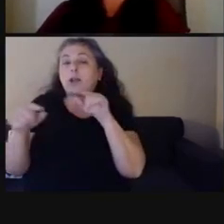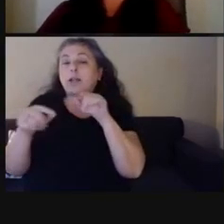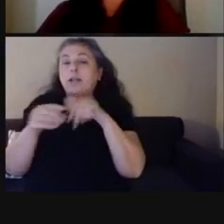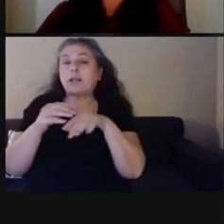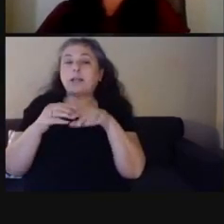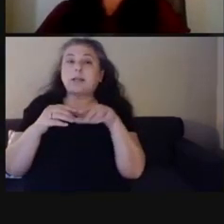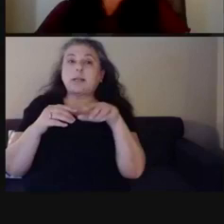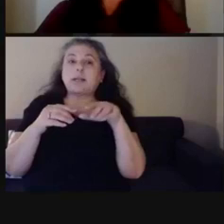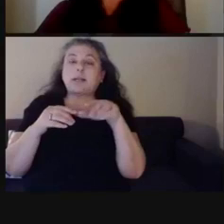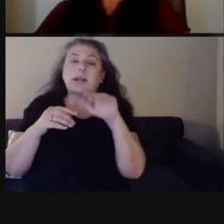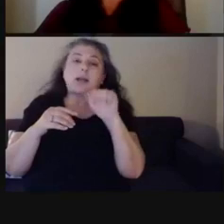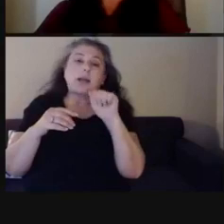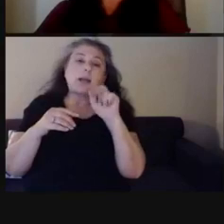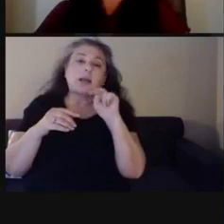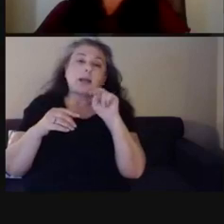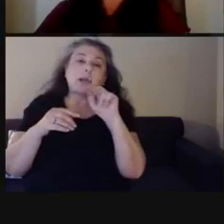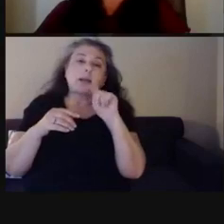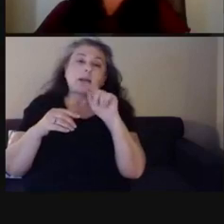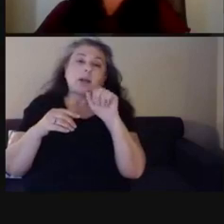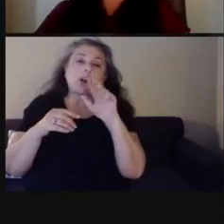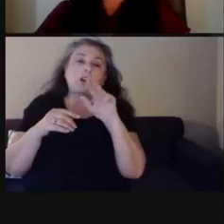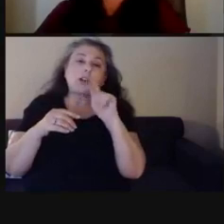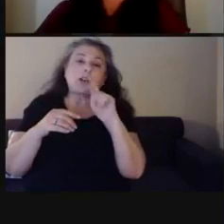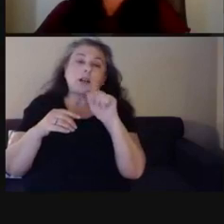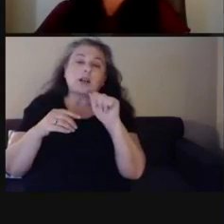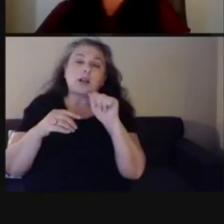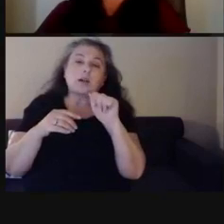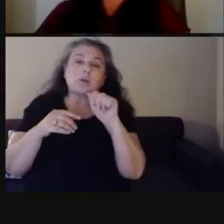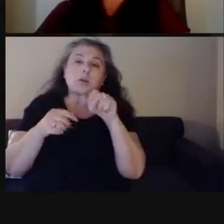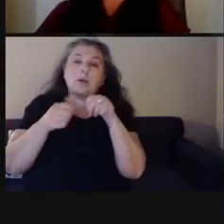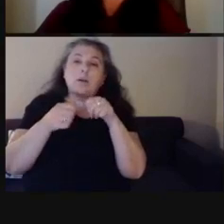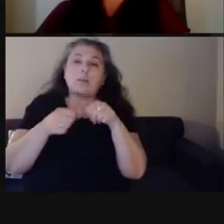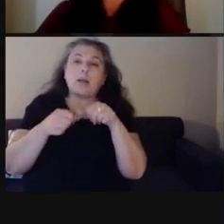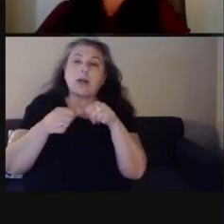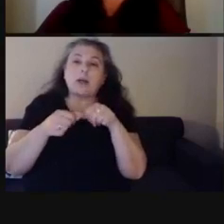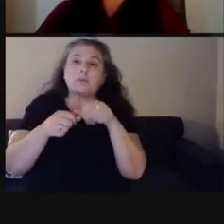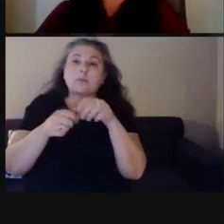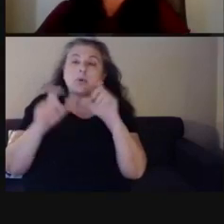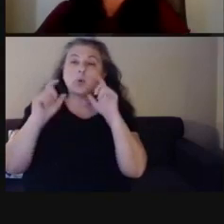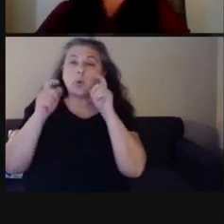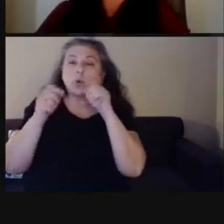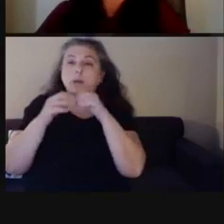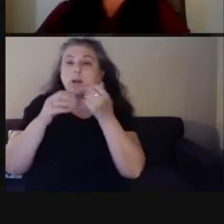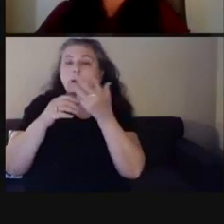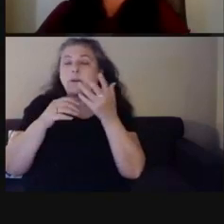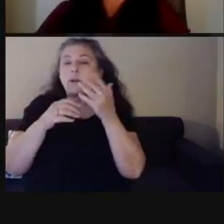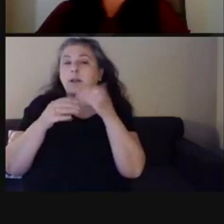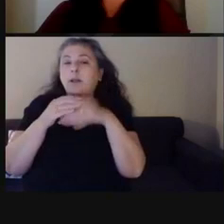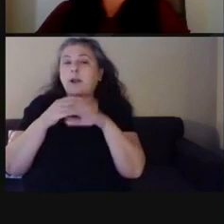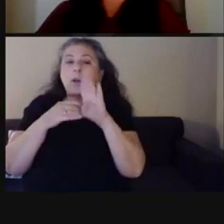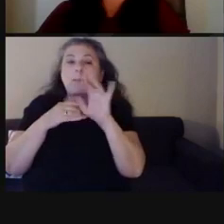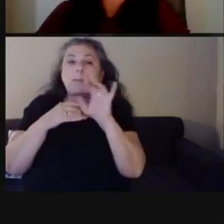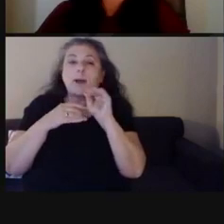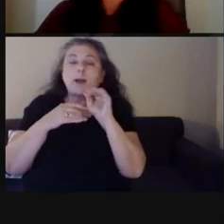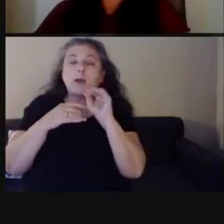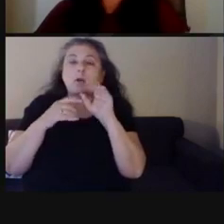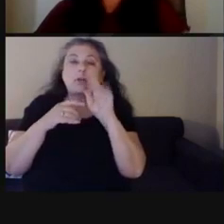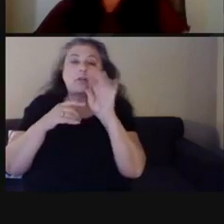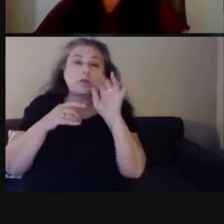Antarctica. And we find corn in everything. From our biofuels to our